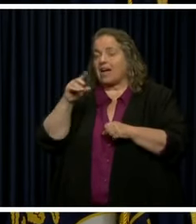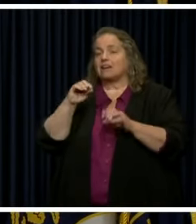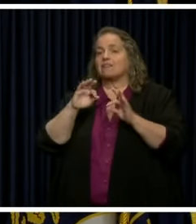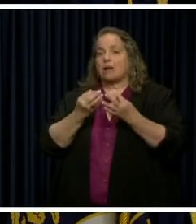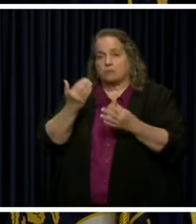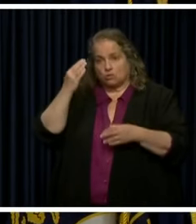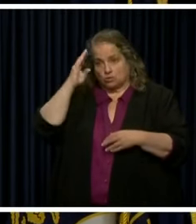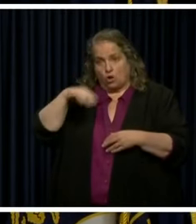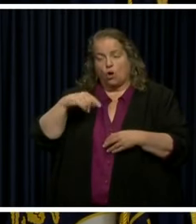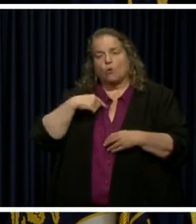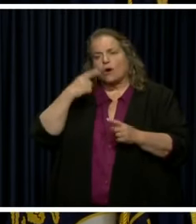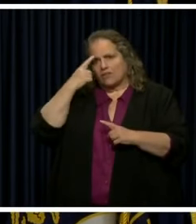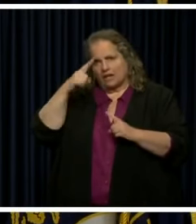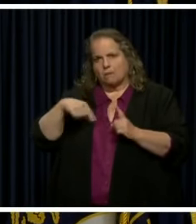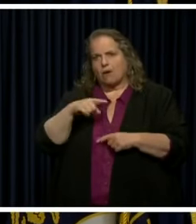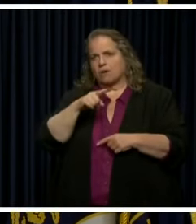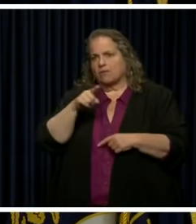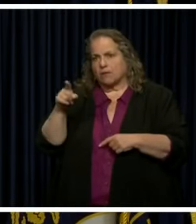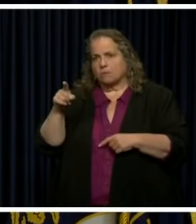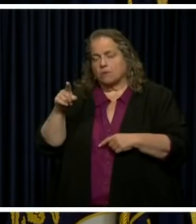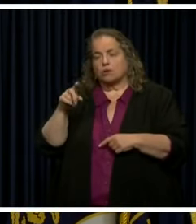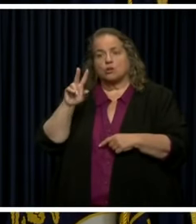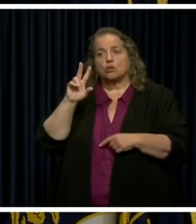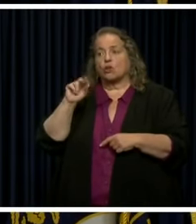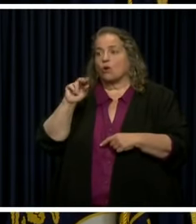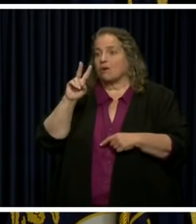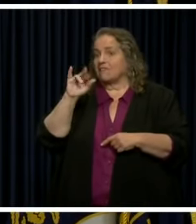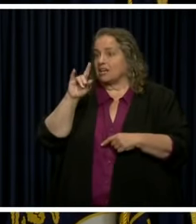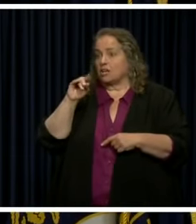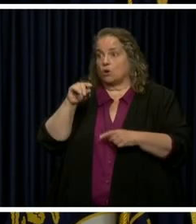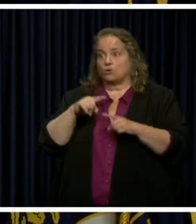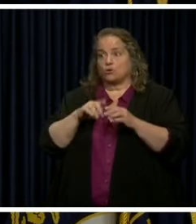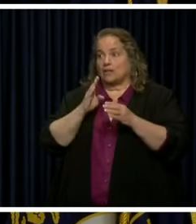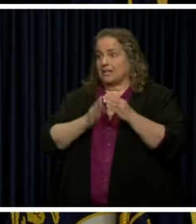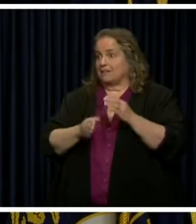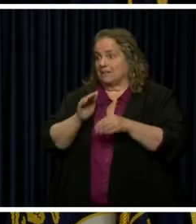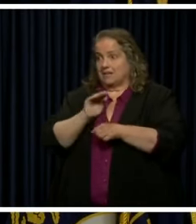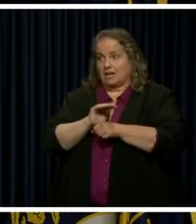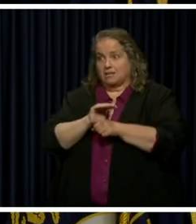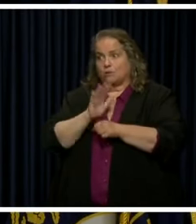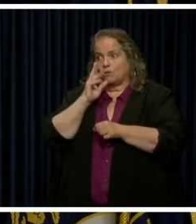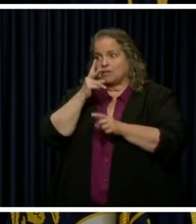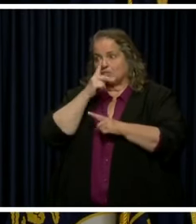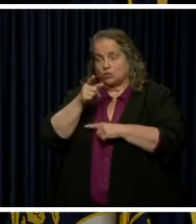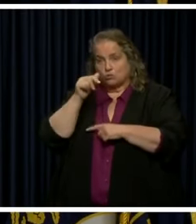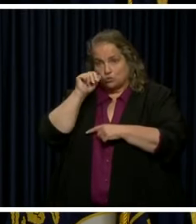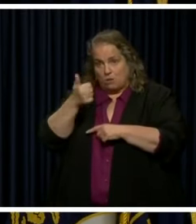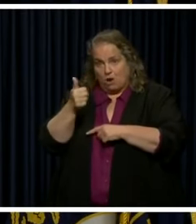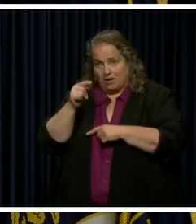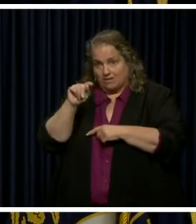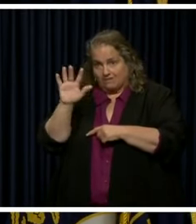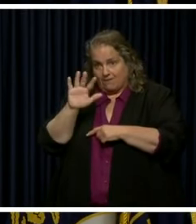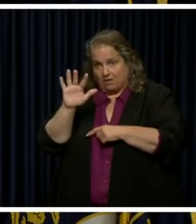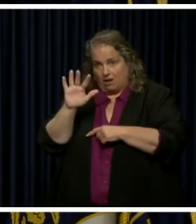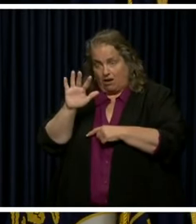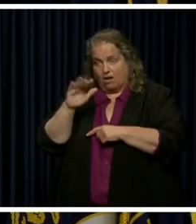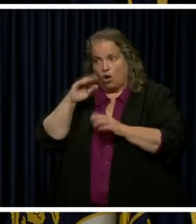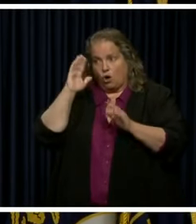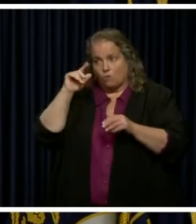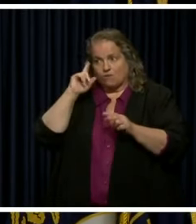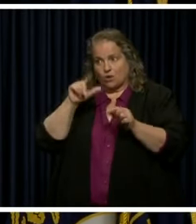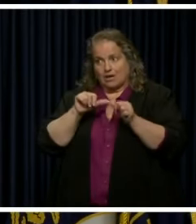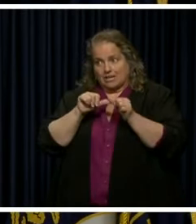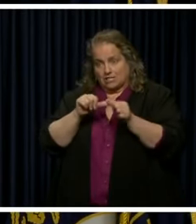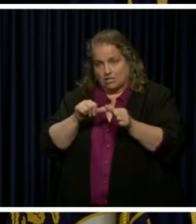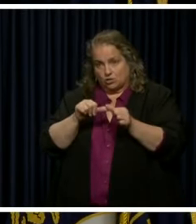know that we are thinking about them. No video to end the night. We'll see you tomorrow at 5. Let's hope for